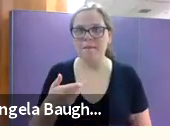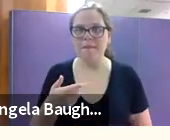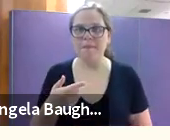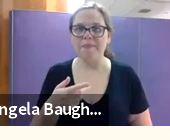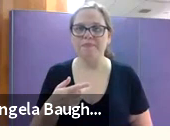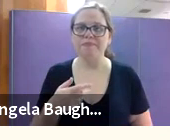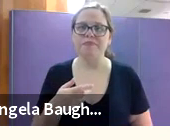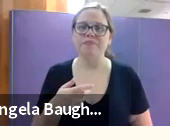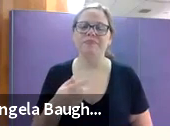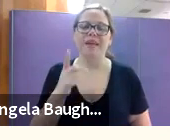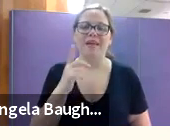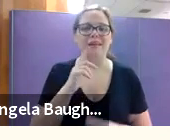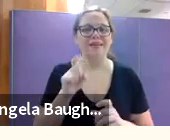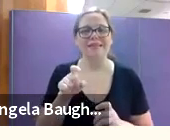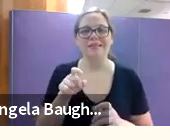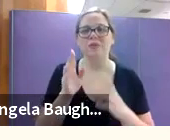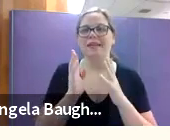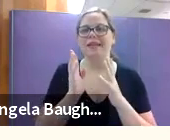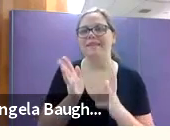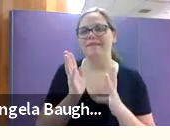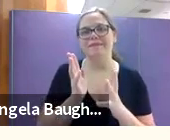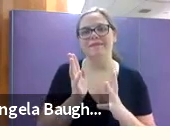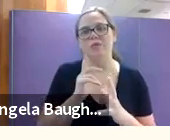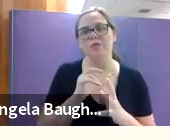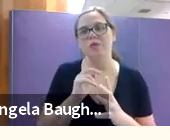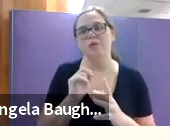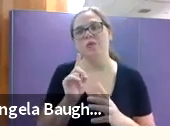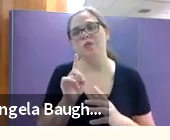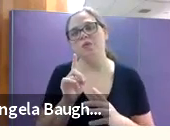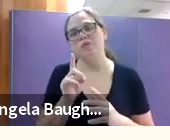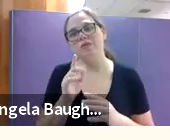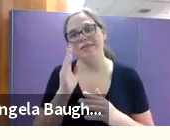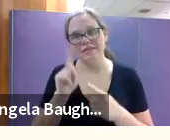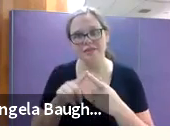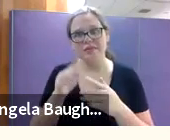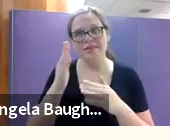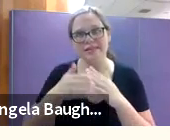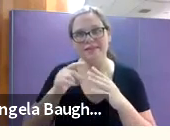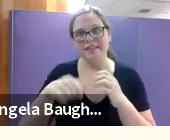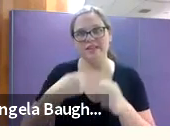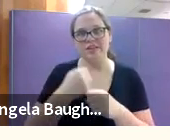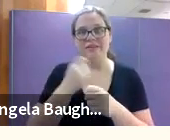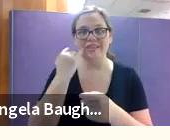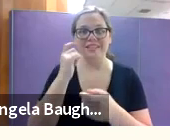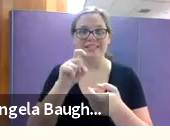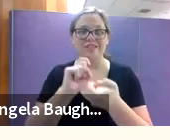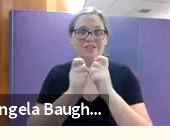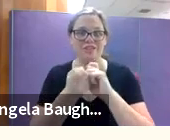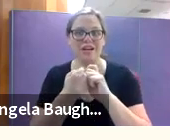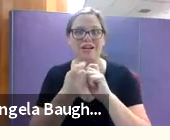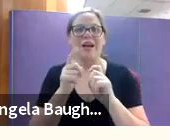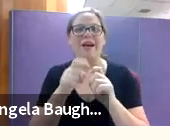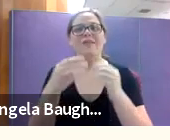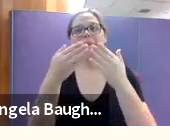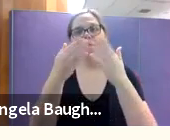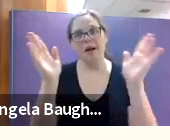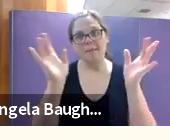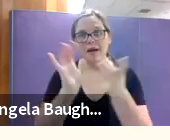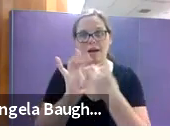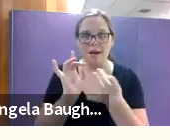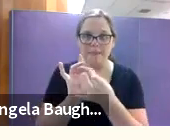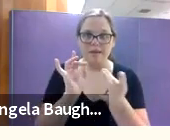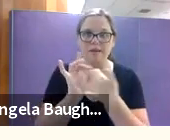I think we need to leave it in there. We've only made that right now until the end of this year. If we were to go to change that, we'd actually have to go out for public comment. But